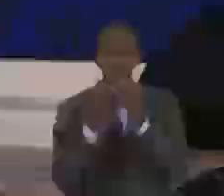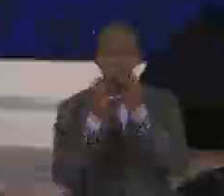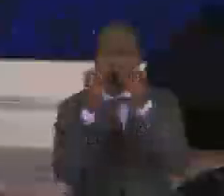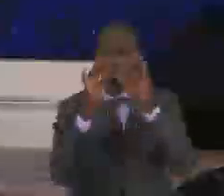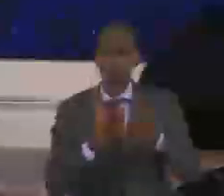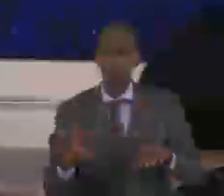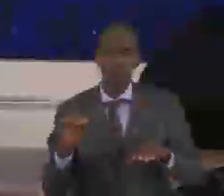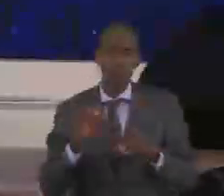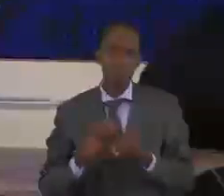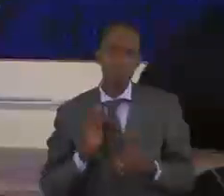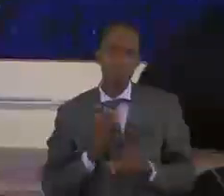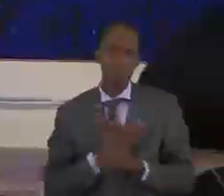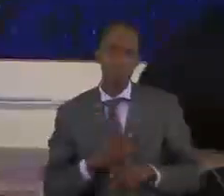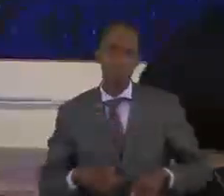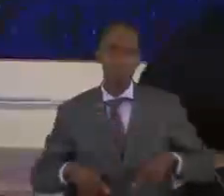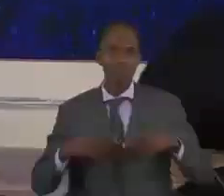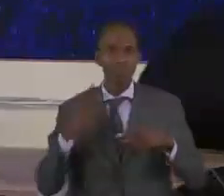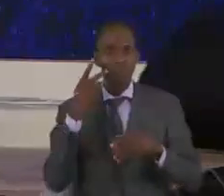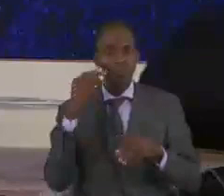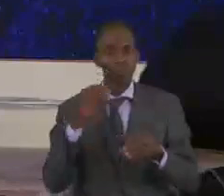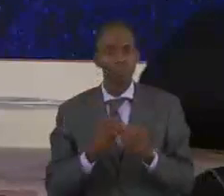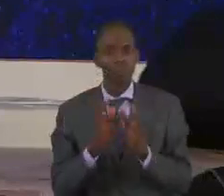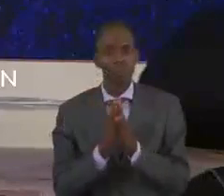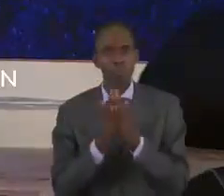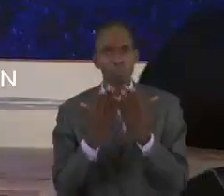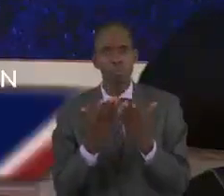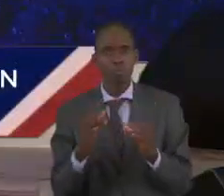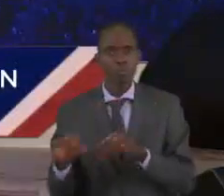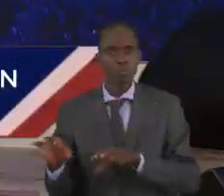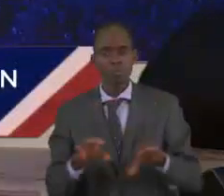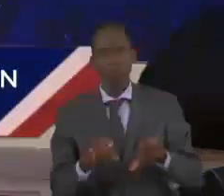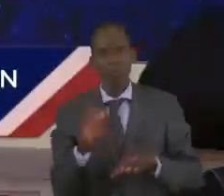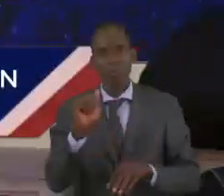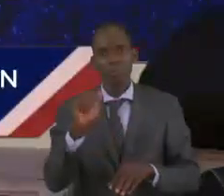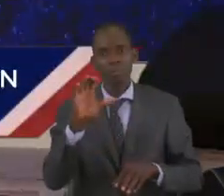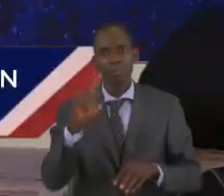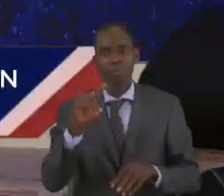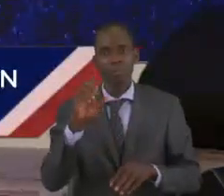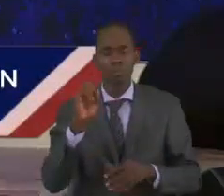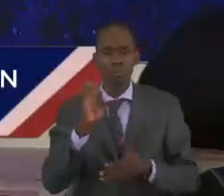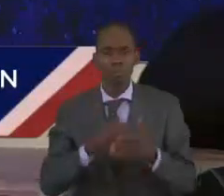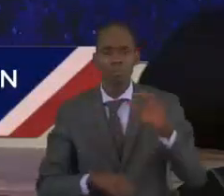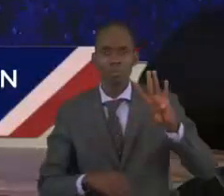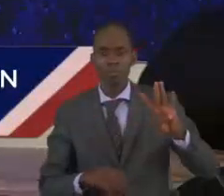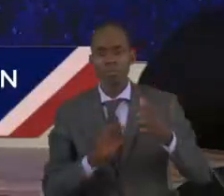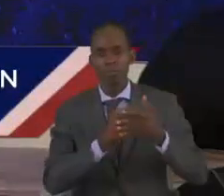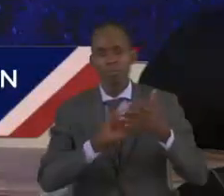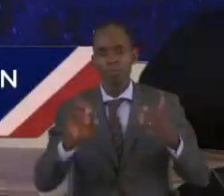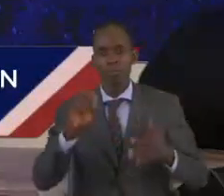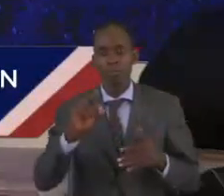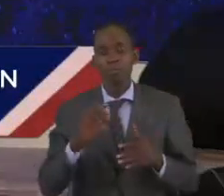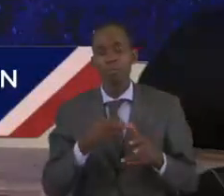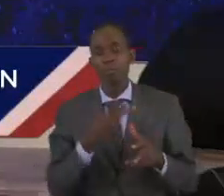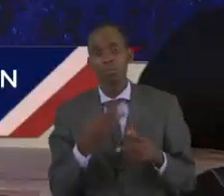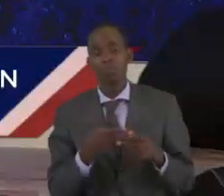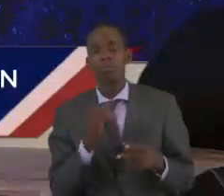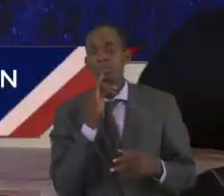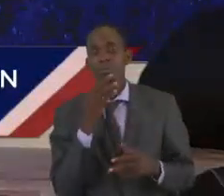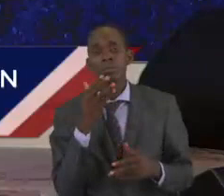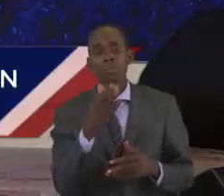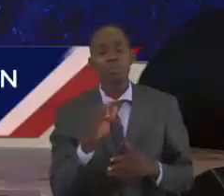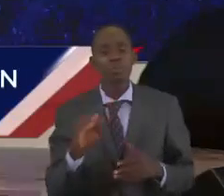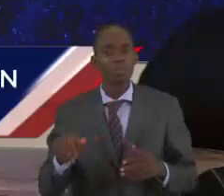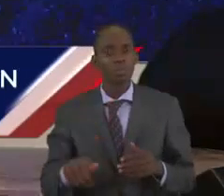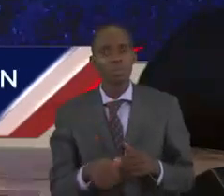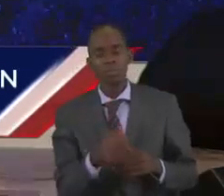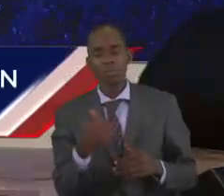in our lives. Look at Acts chapter 4, reading from verse 12. neither is there salvation in any